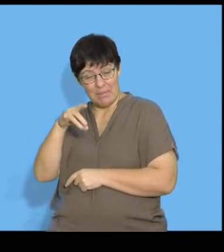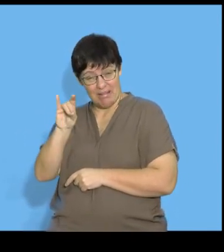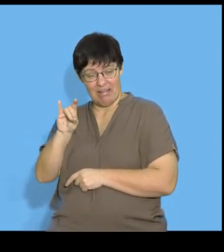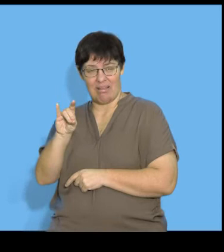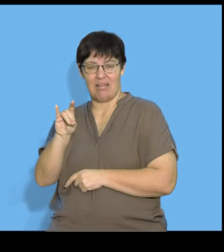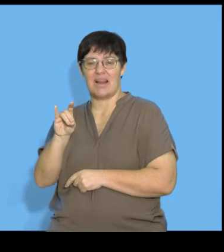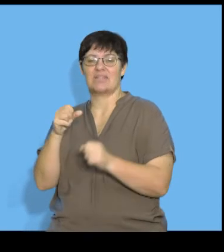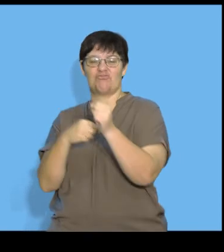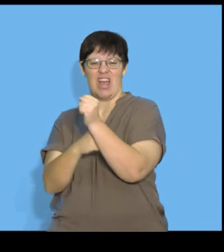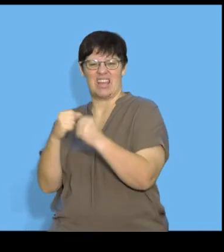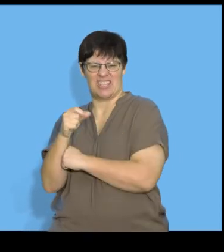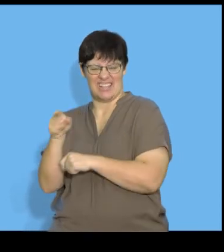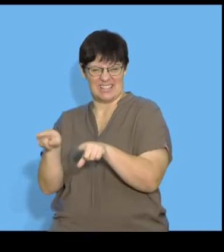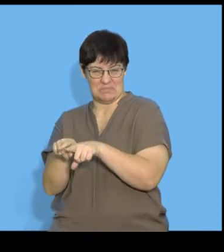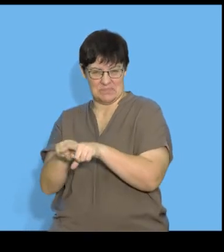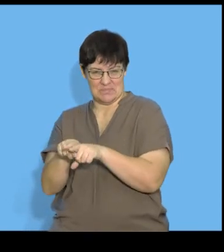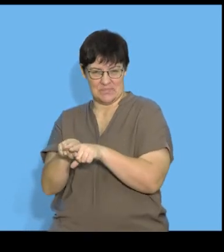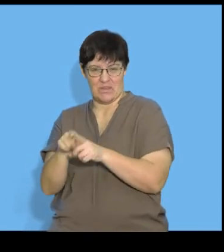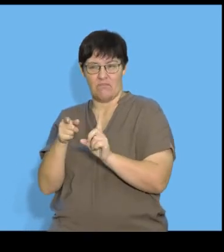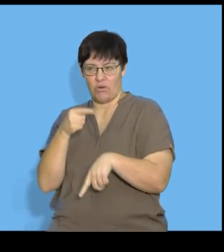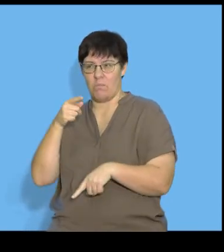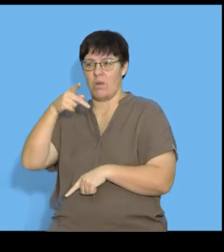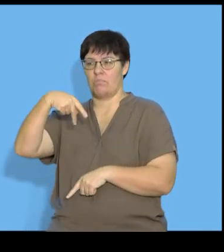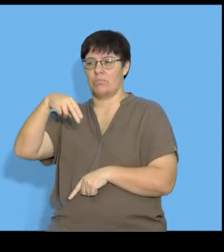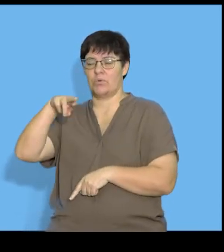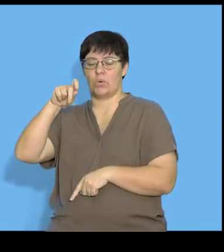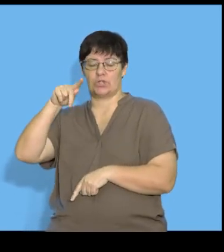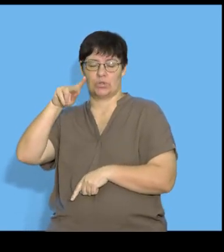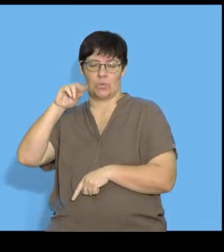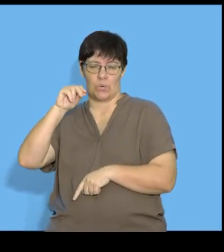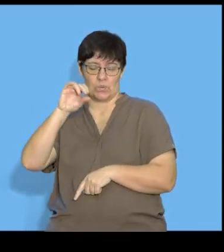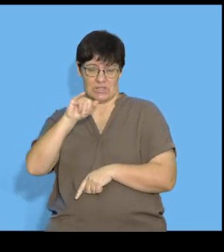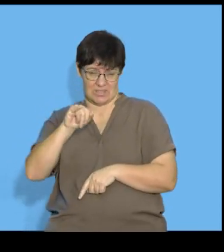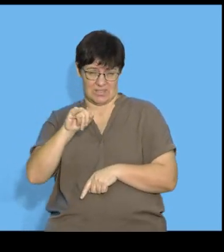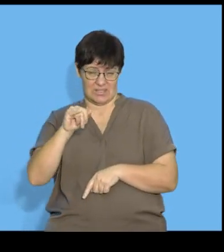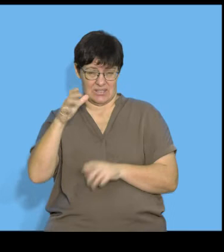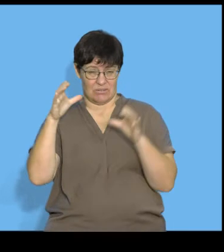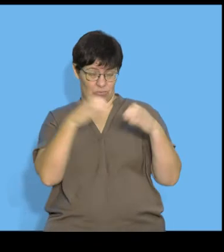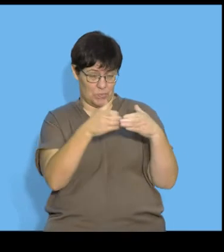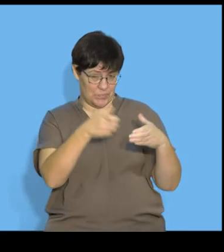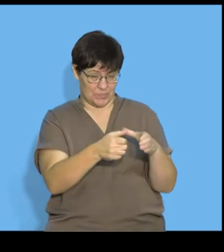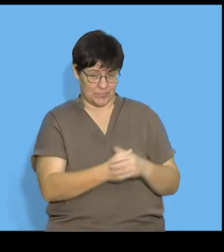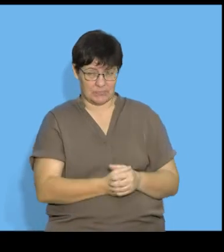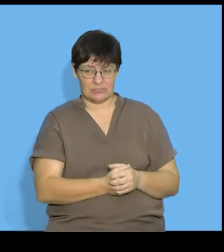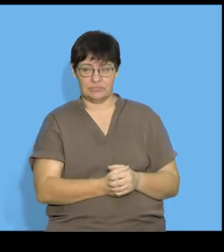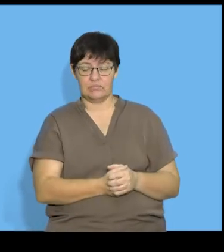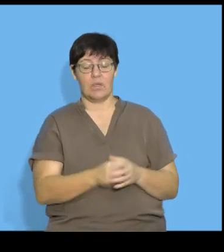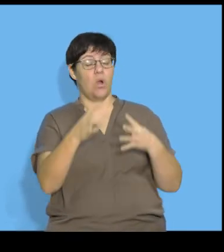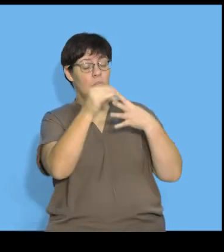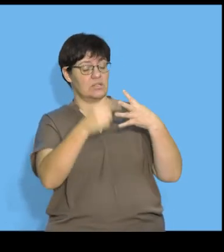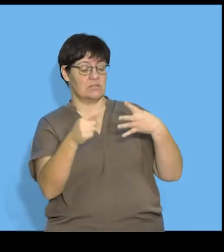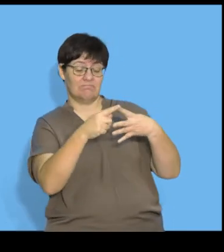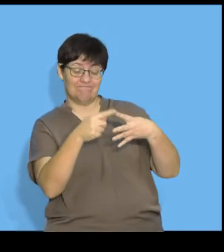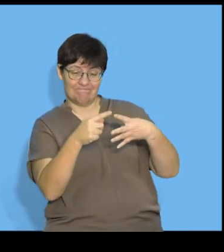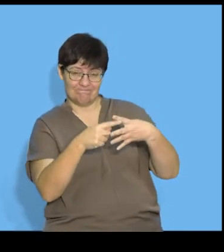animal-like structures, right, of the protist kingdom. Now let's have a look at all of our options. Number A,